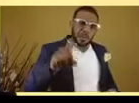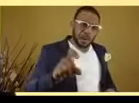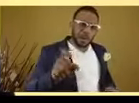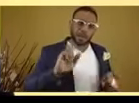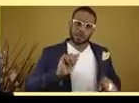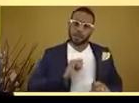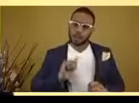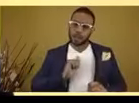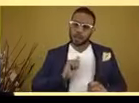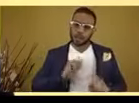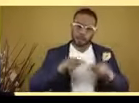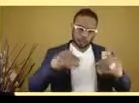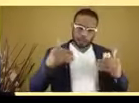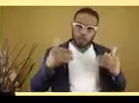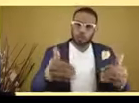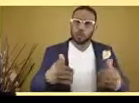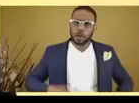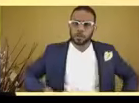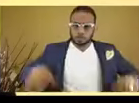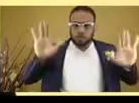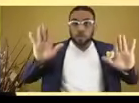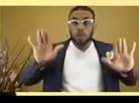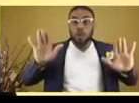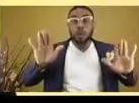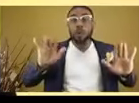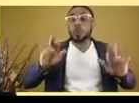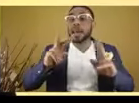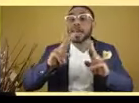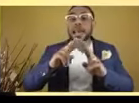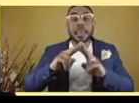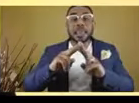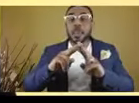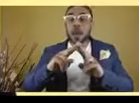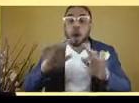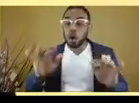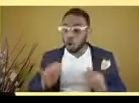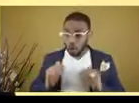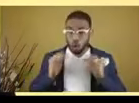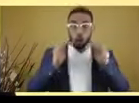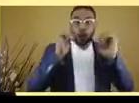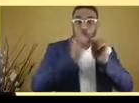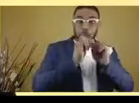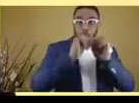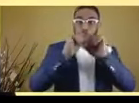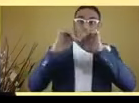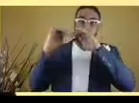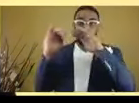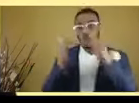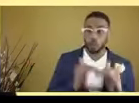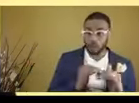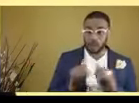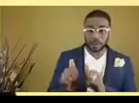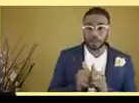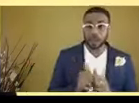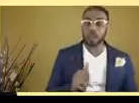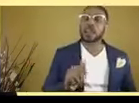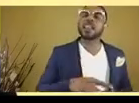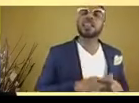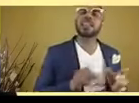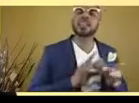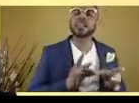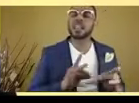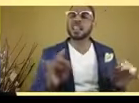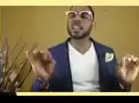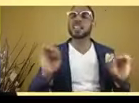to this movement. We either go up together or we go down together. And then he said,